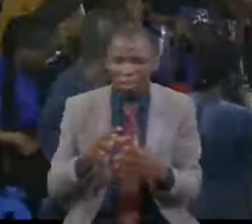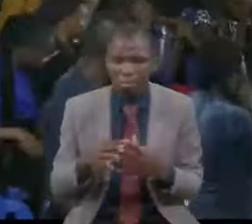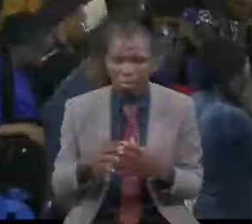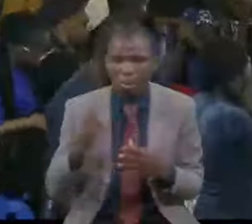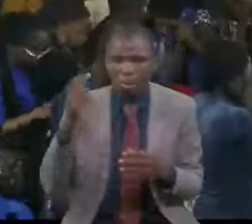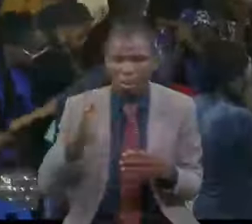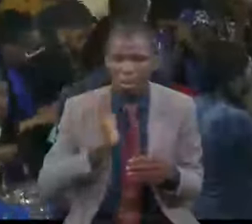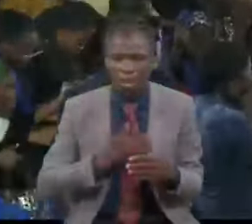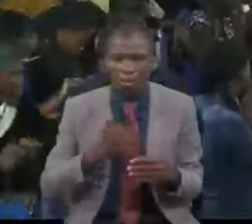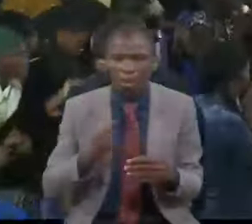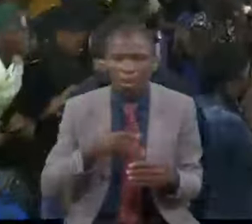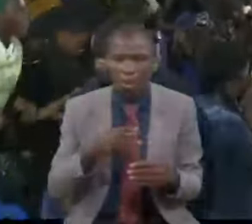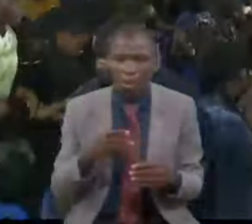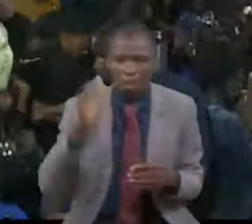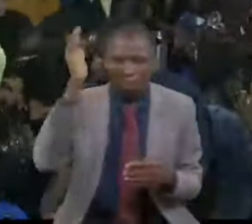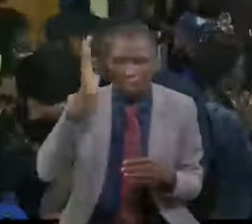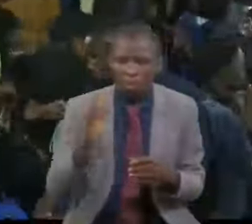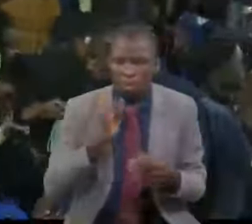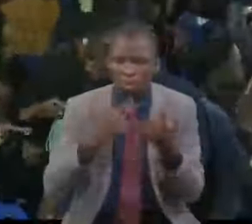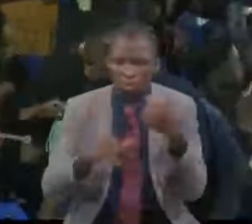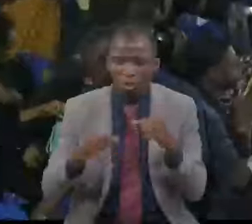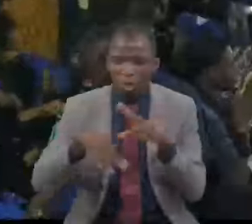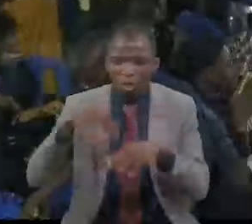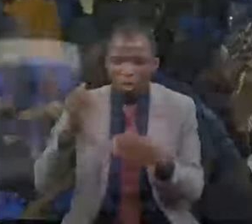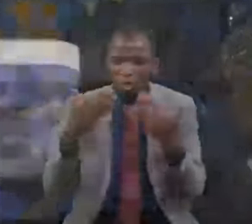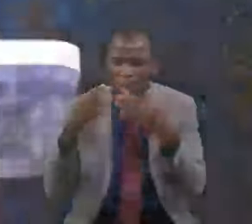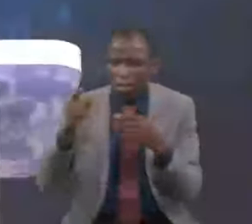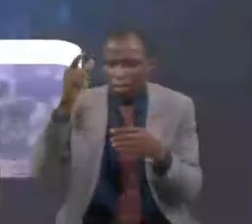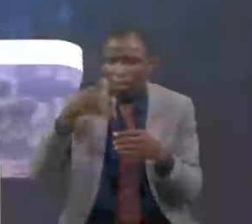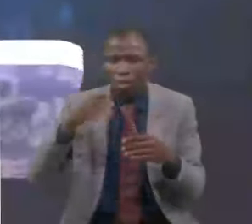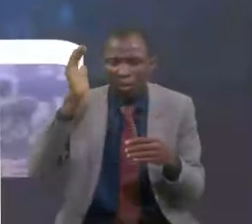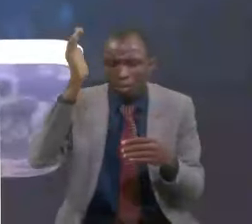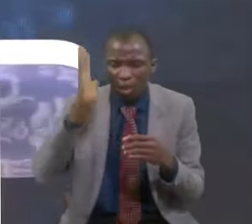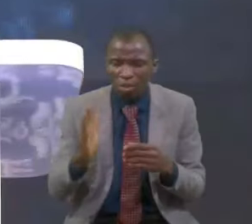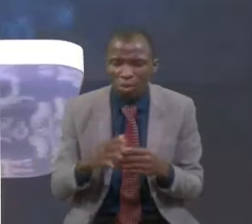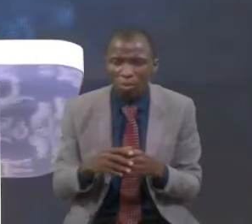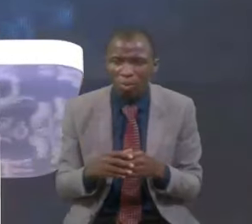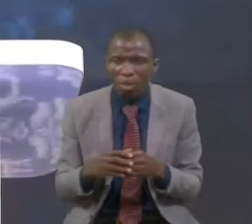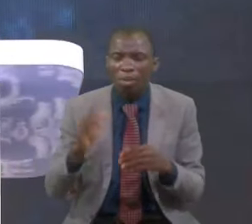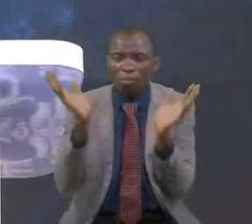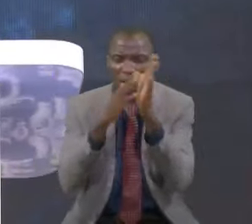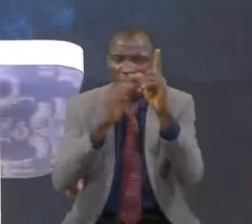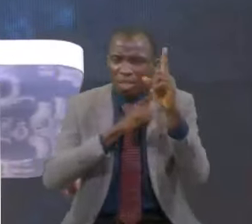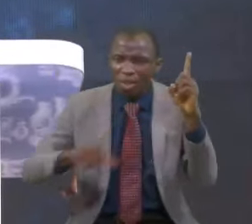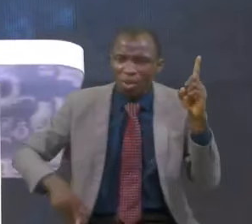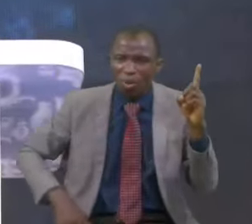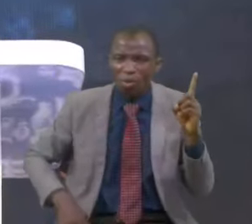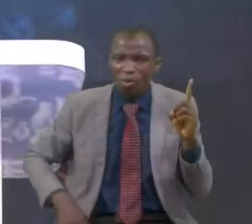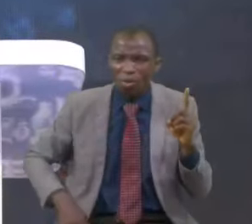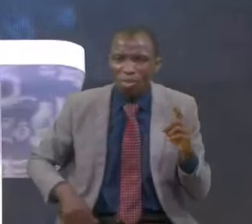over. Thank you, Pastor. Praise the Lord. Amen.